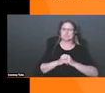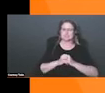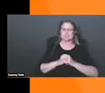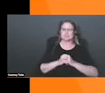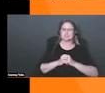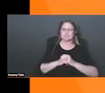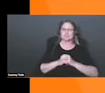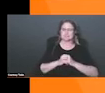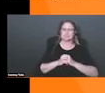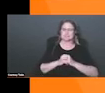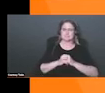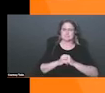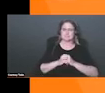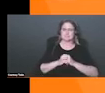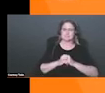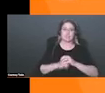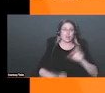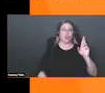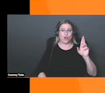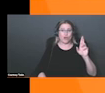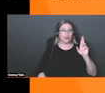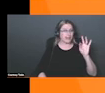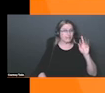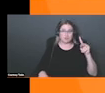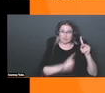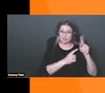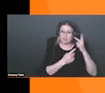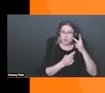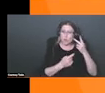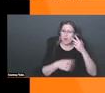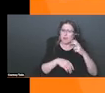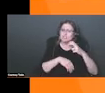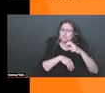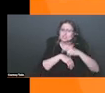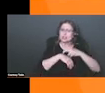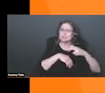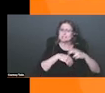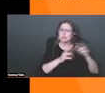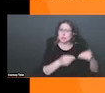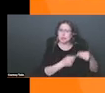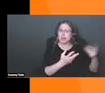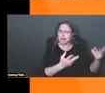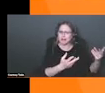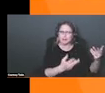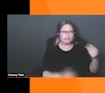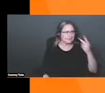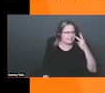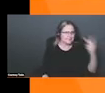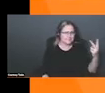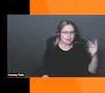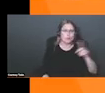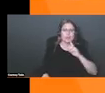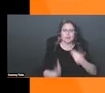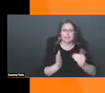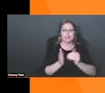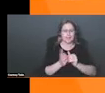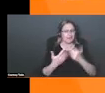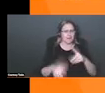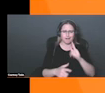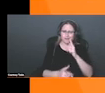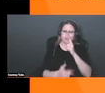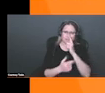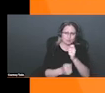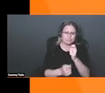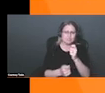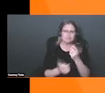for proposals to supply potato chips. So it's really interesting just to